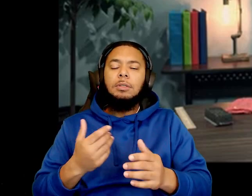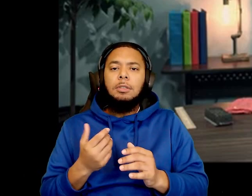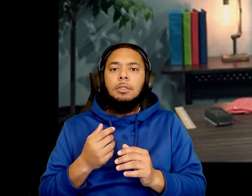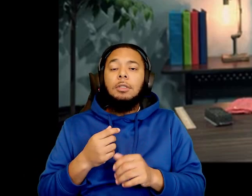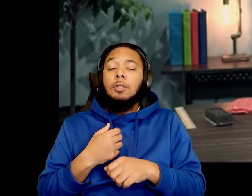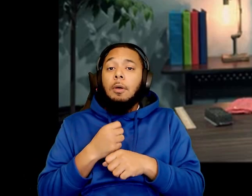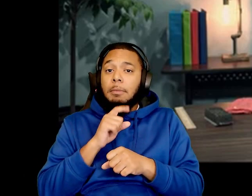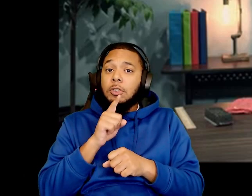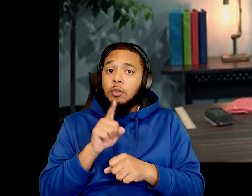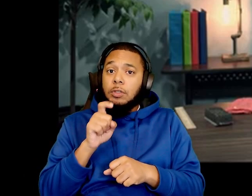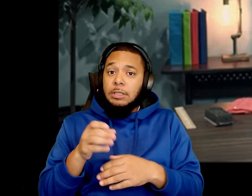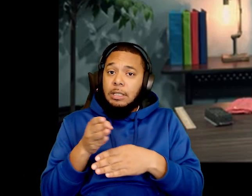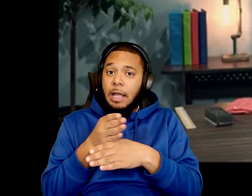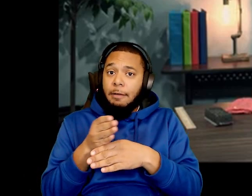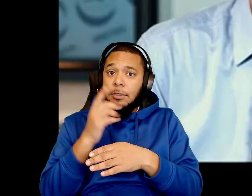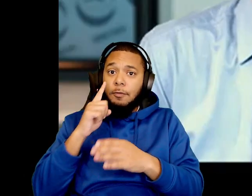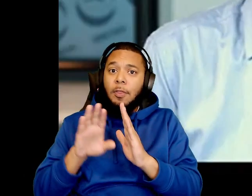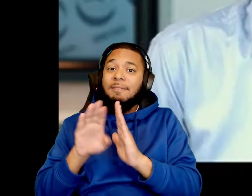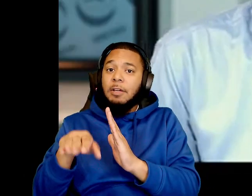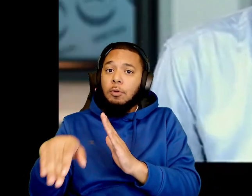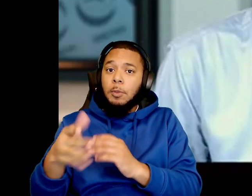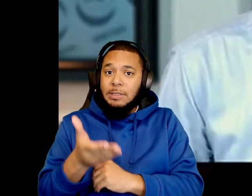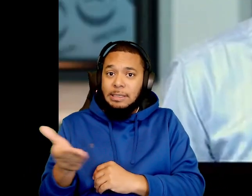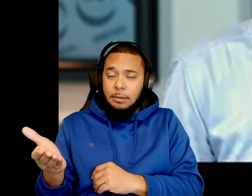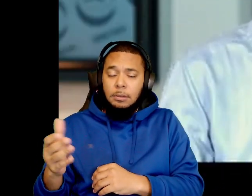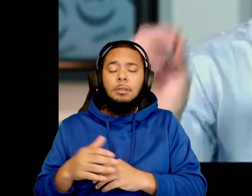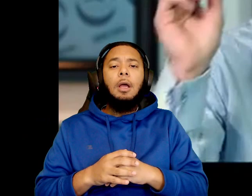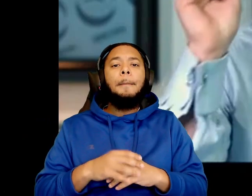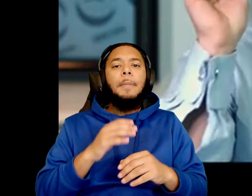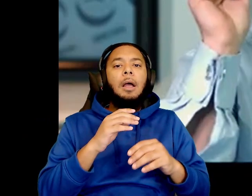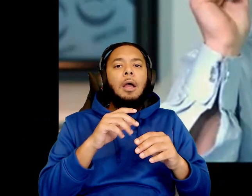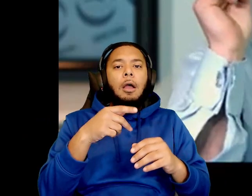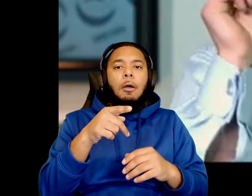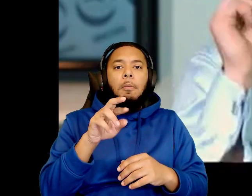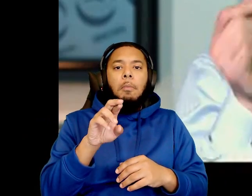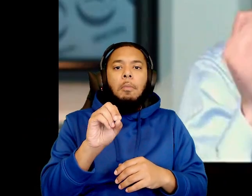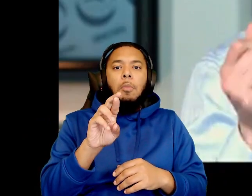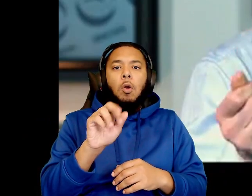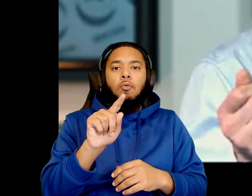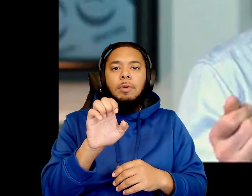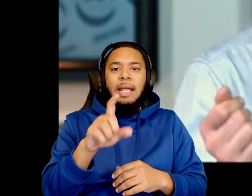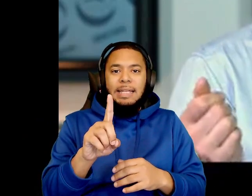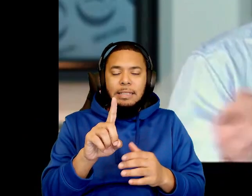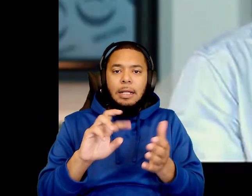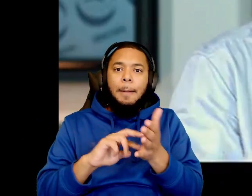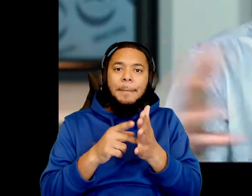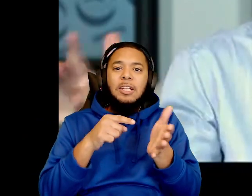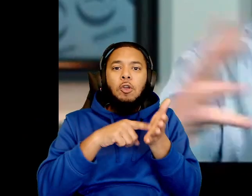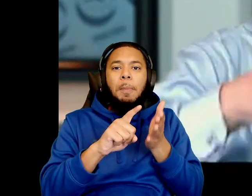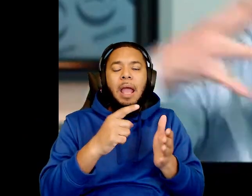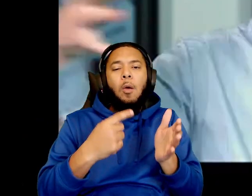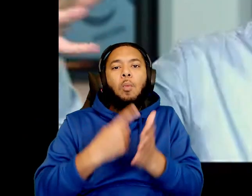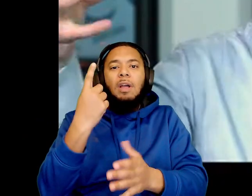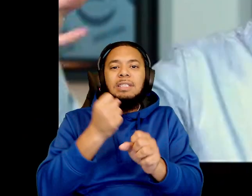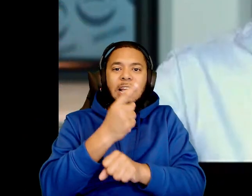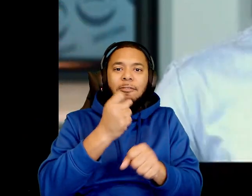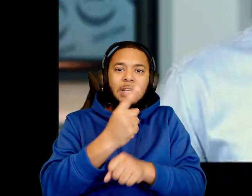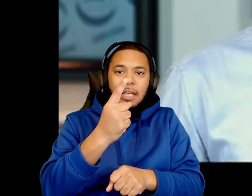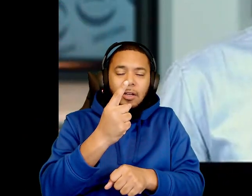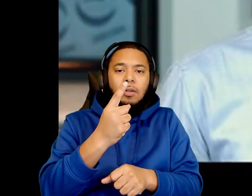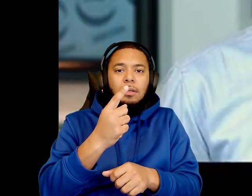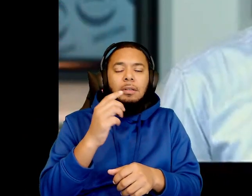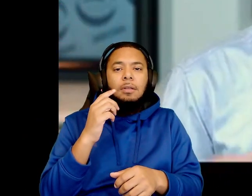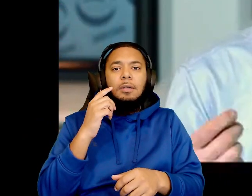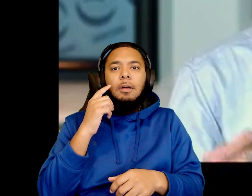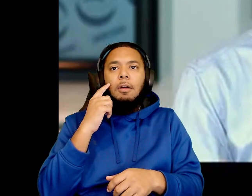averaging. Now prorated is when you pay something 1 time per year or 1 time per a longer